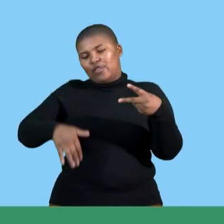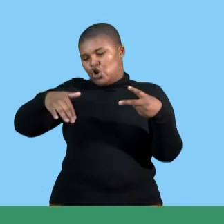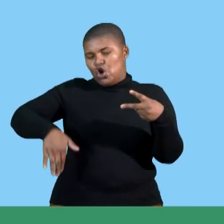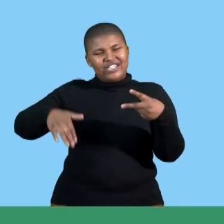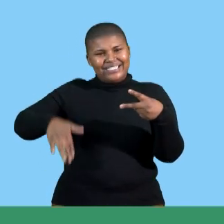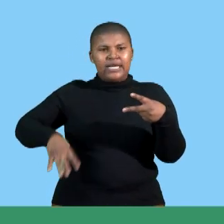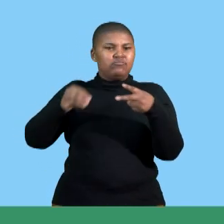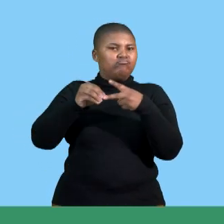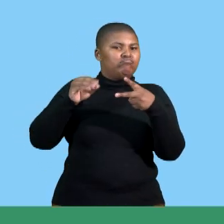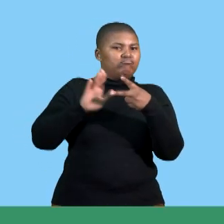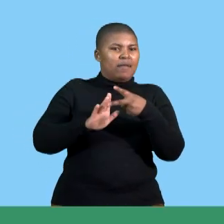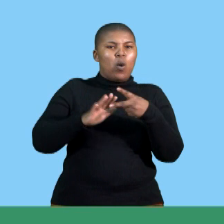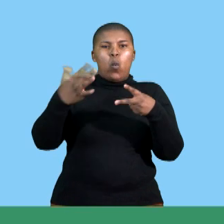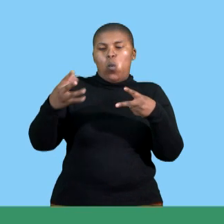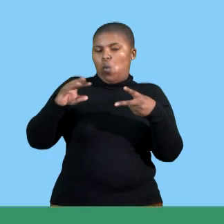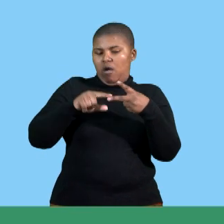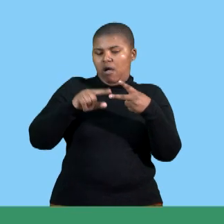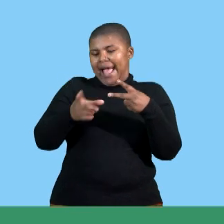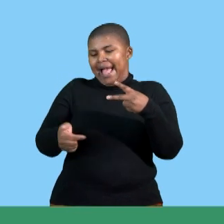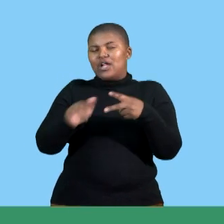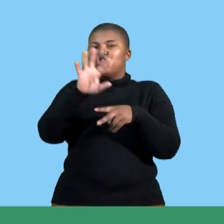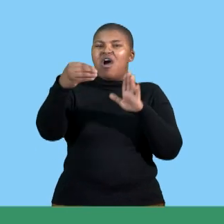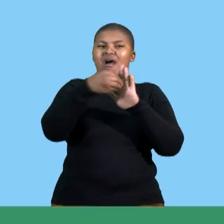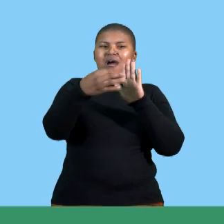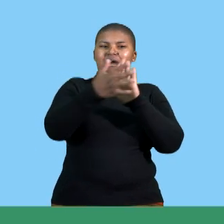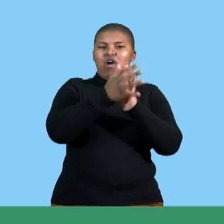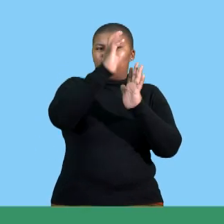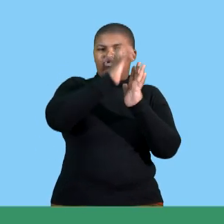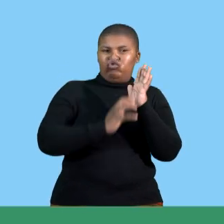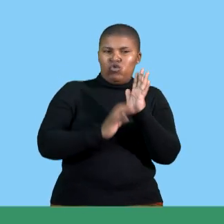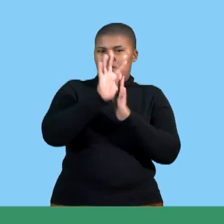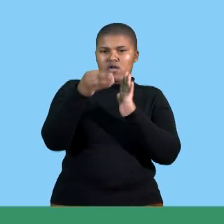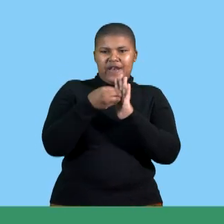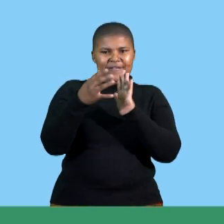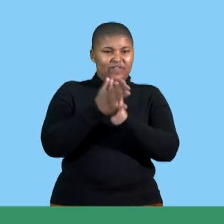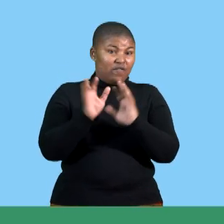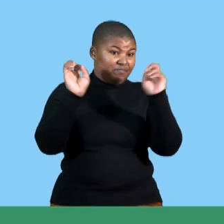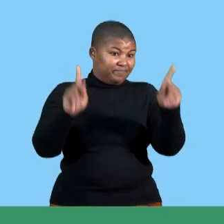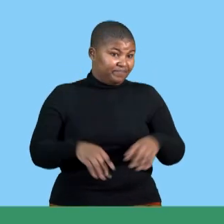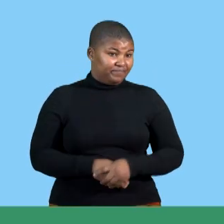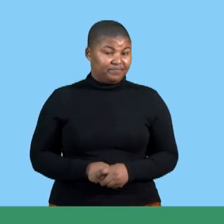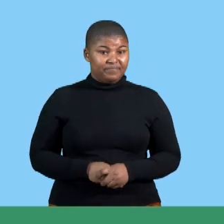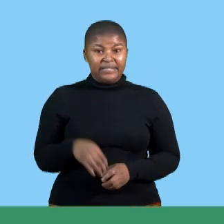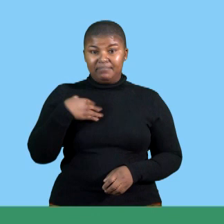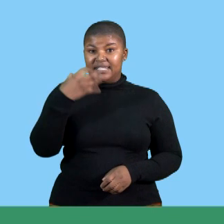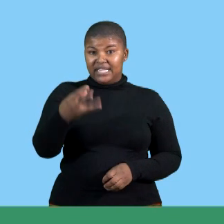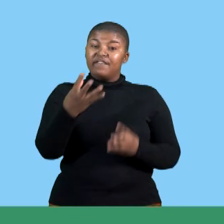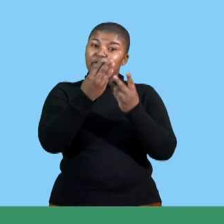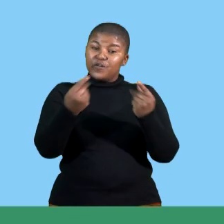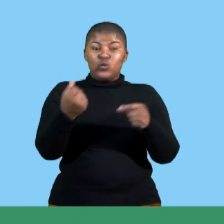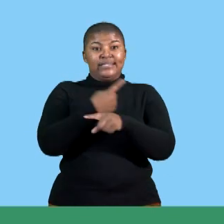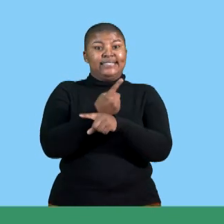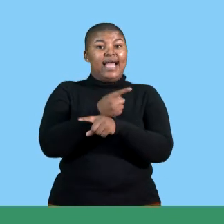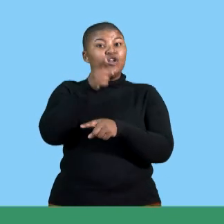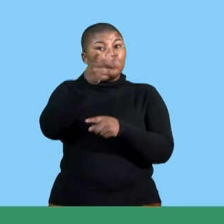are not quoted or were not quoted or are not included in the scenario. So with the few seconds that I've